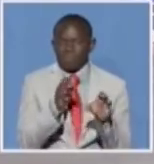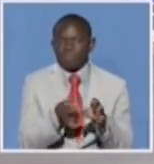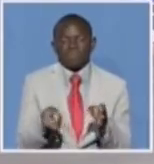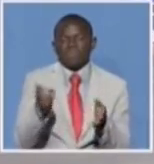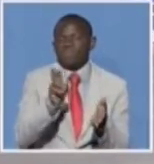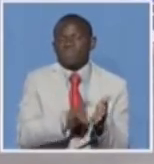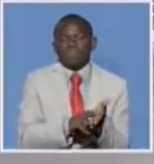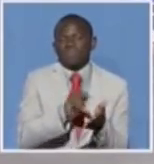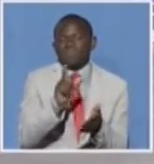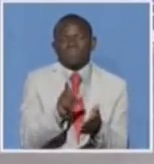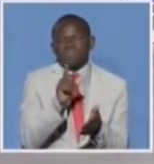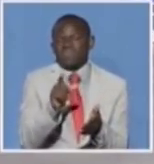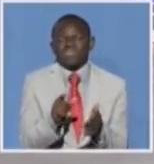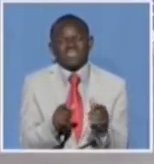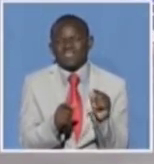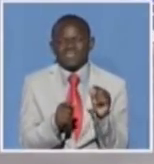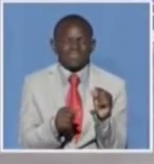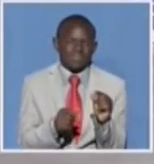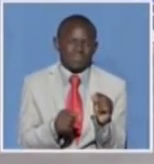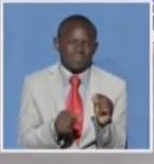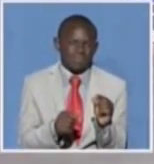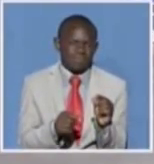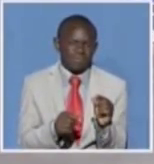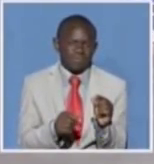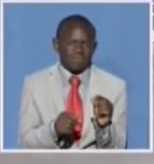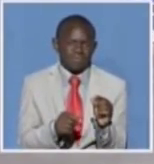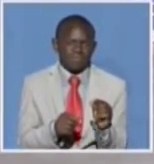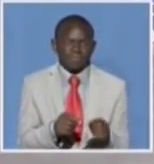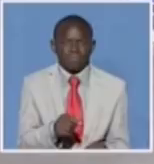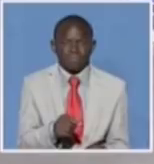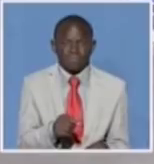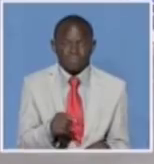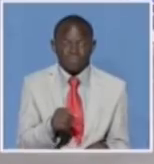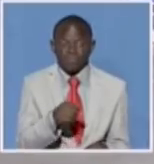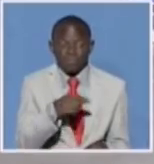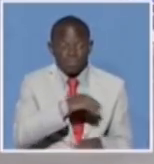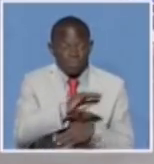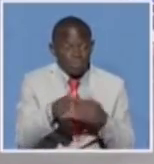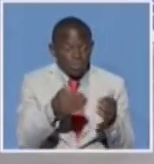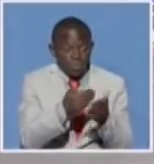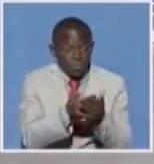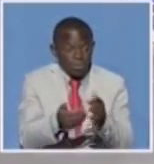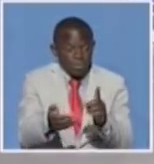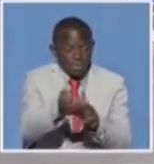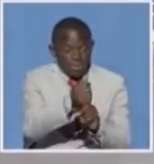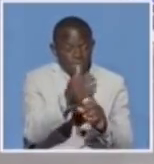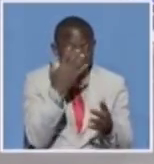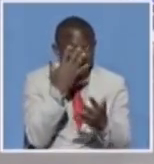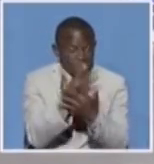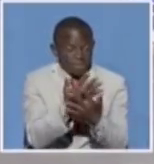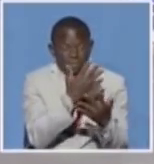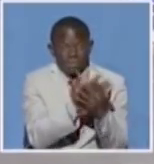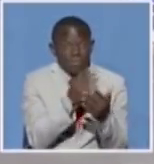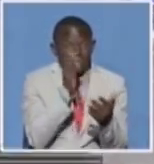measure that we took this year, there are lessons, and all the employees within the education system